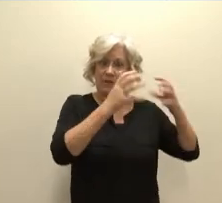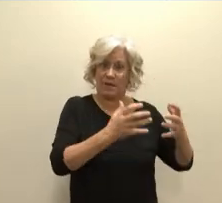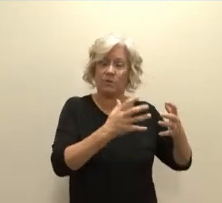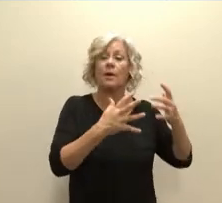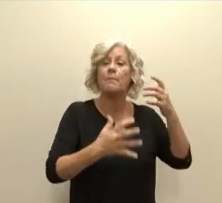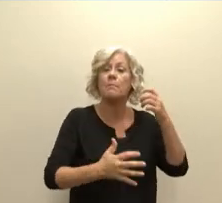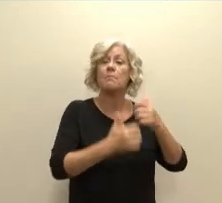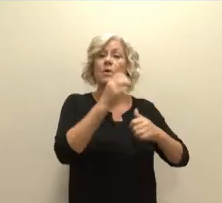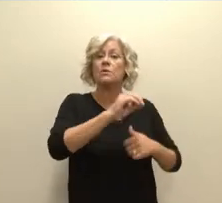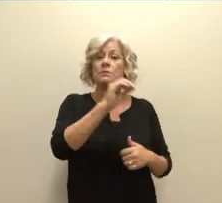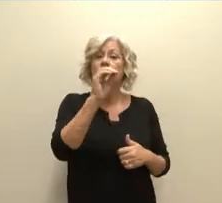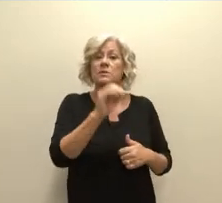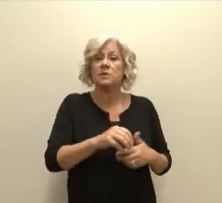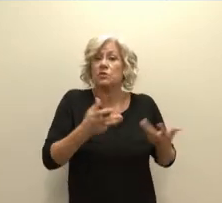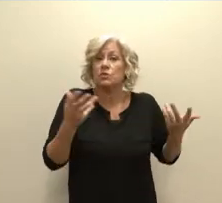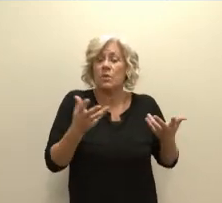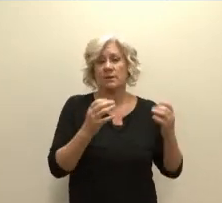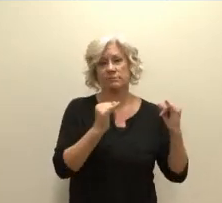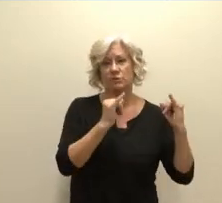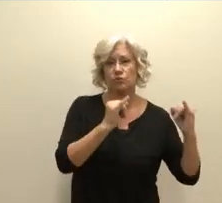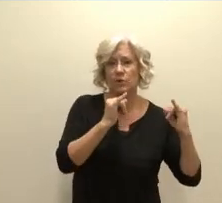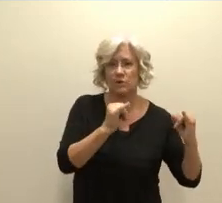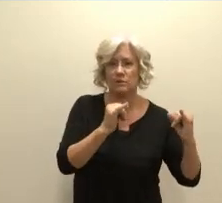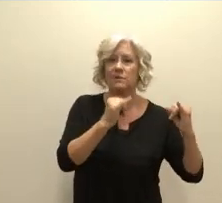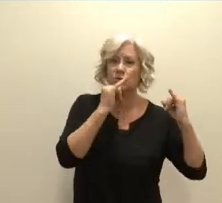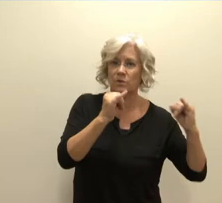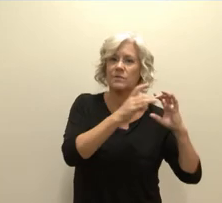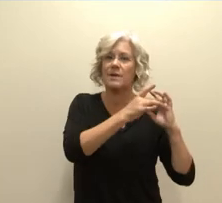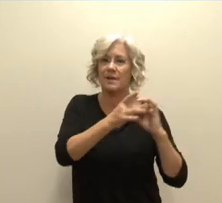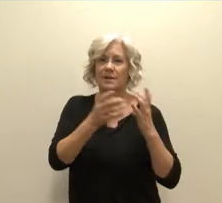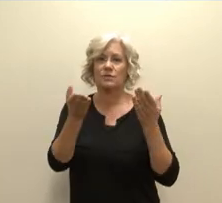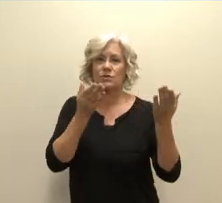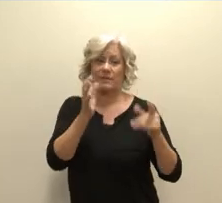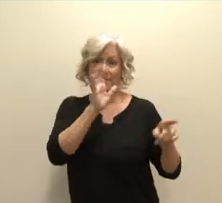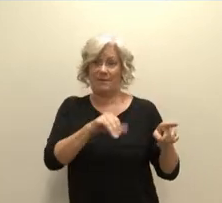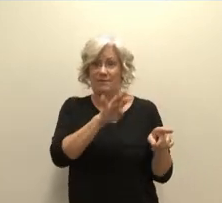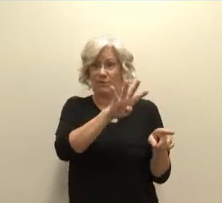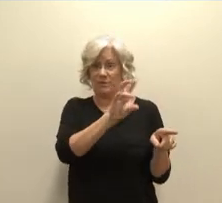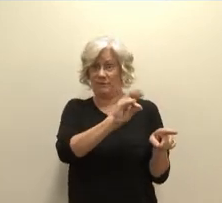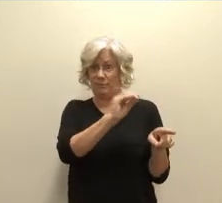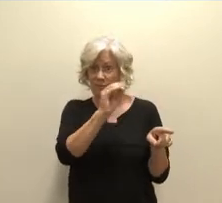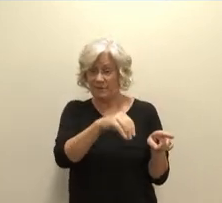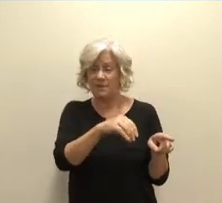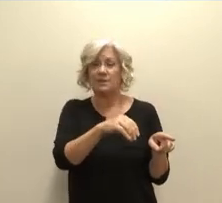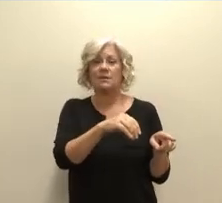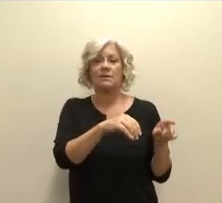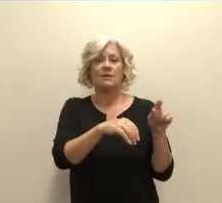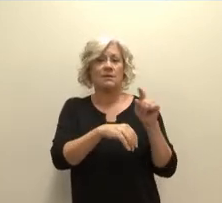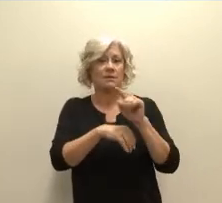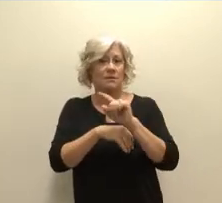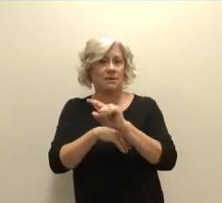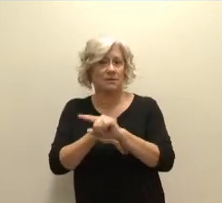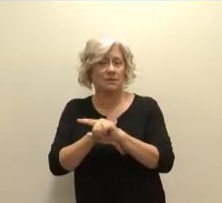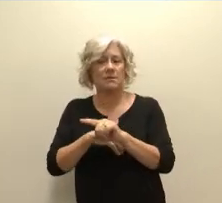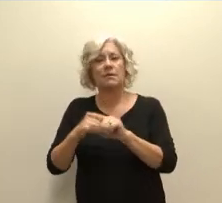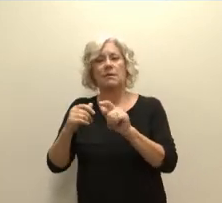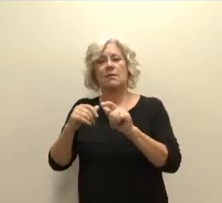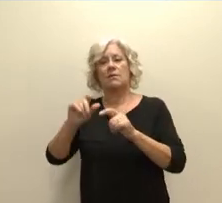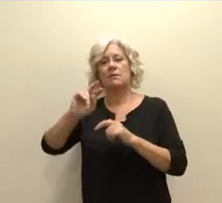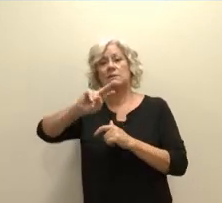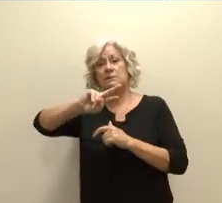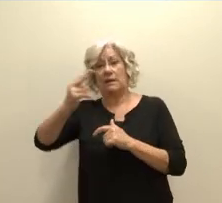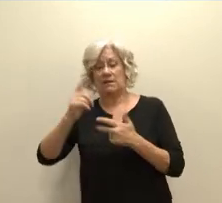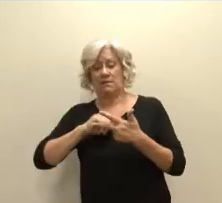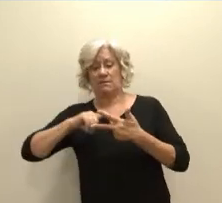in, of course, instruction and instructional related services. That's 47%. The second largest